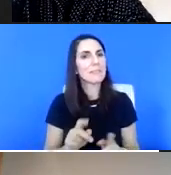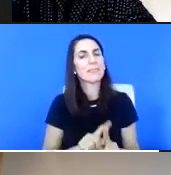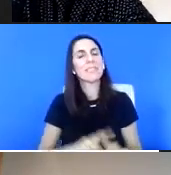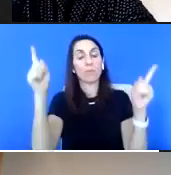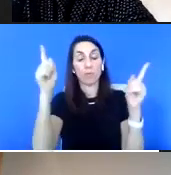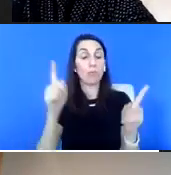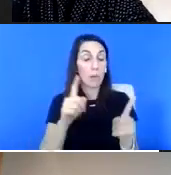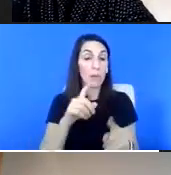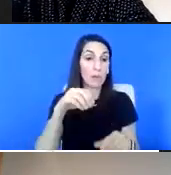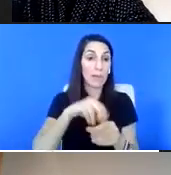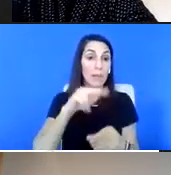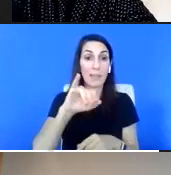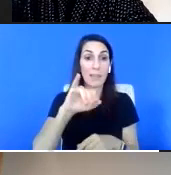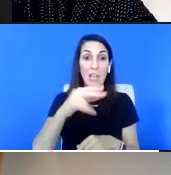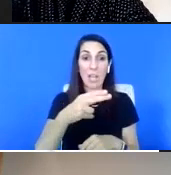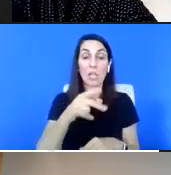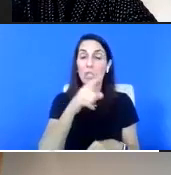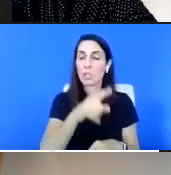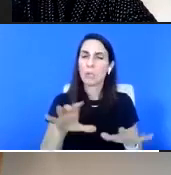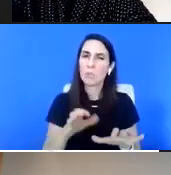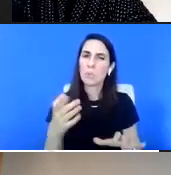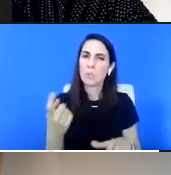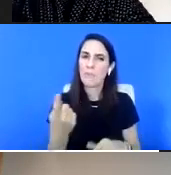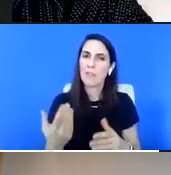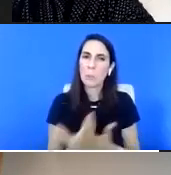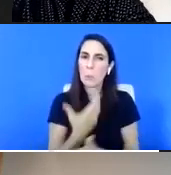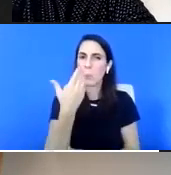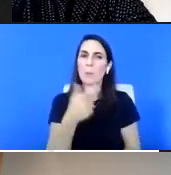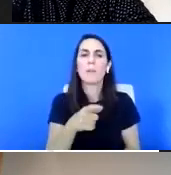is beyond what they normally do. NIH is typically